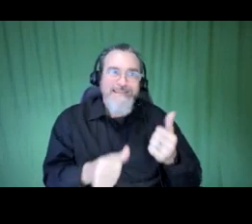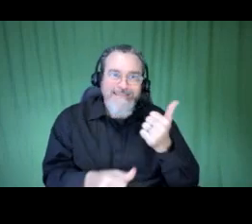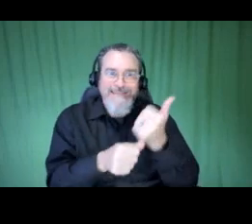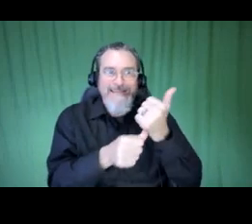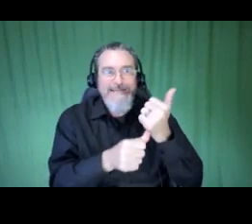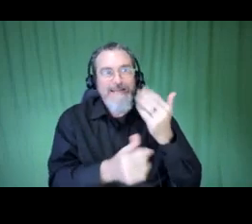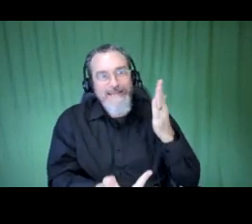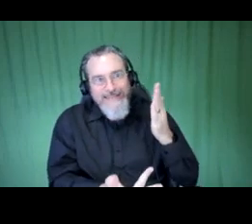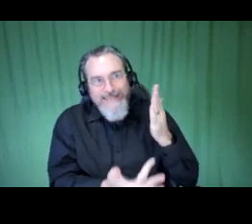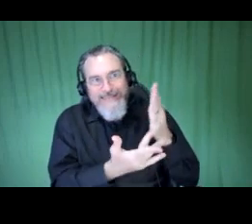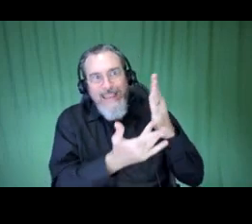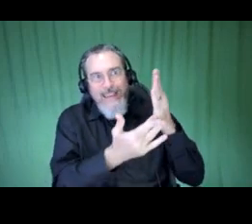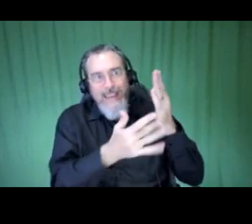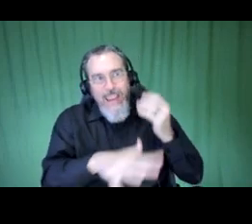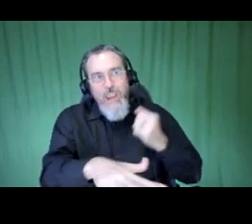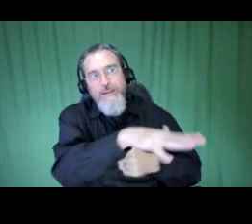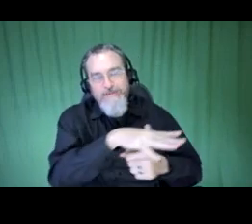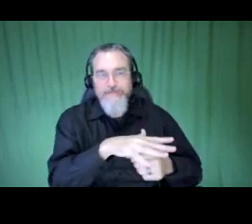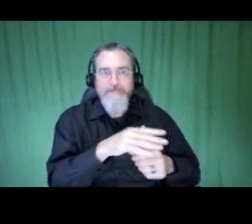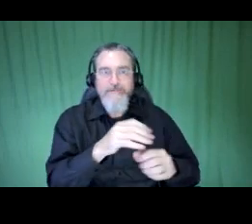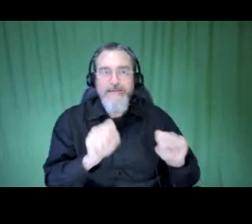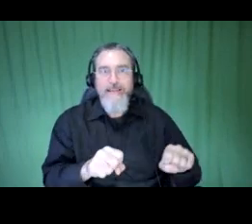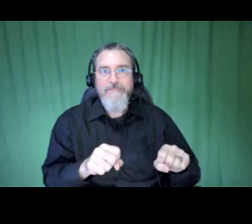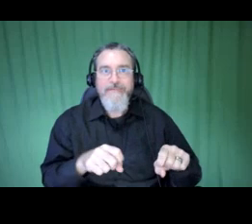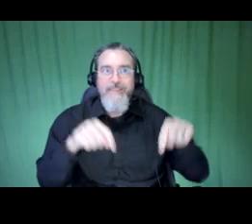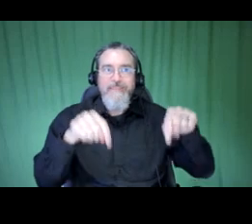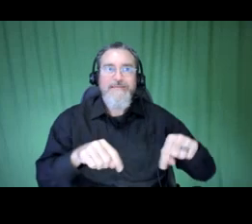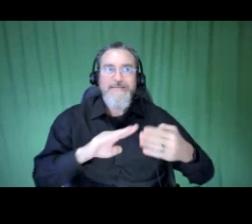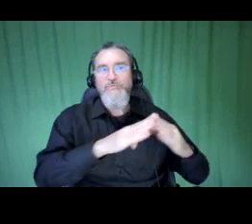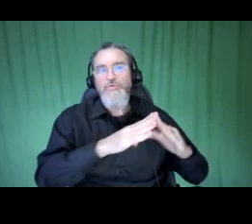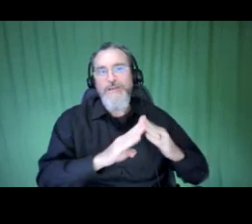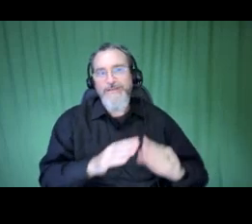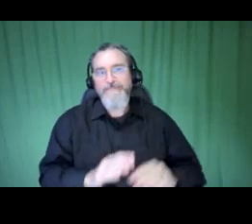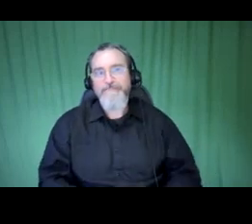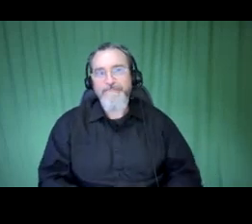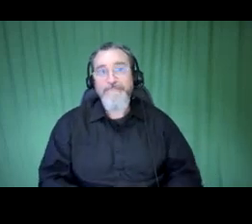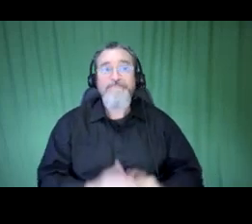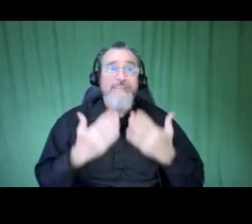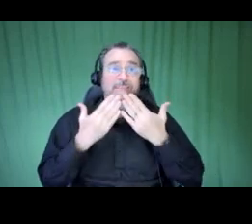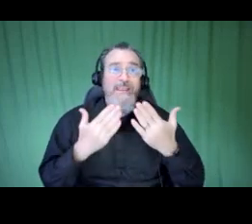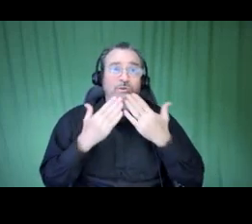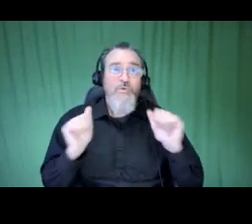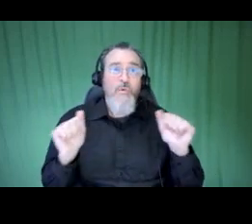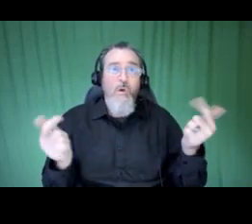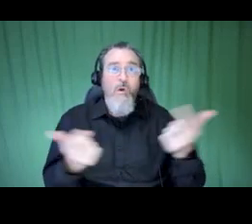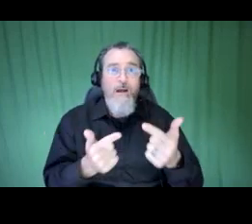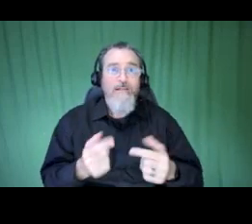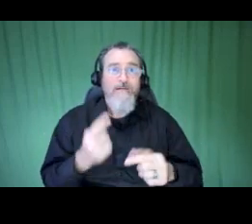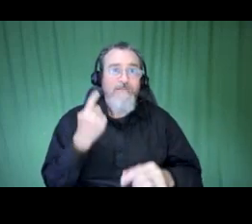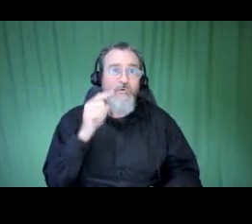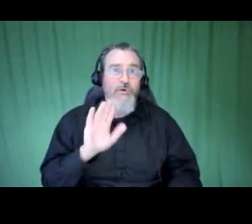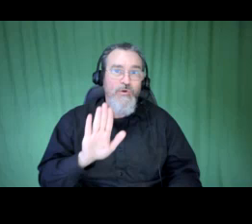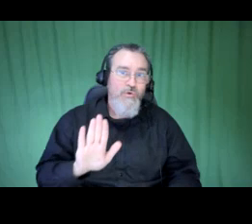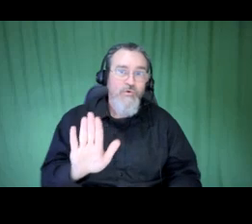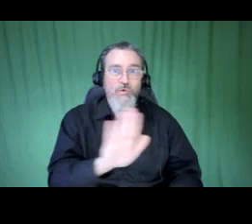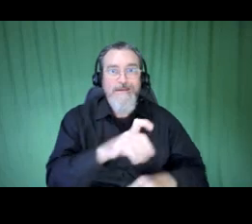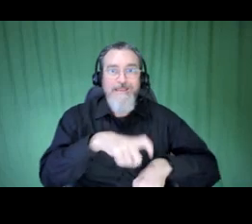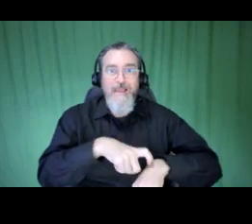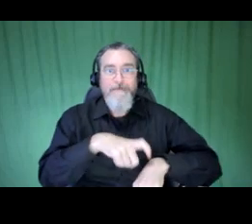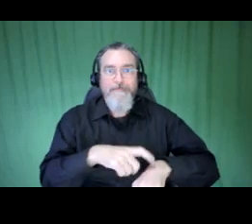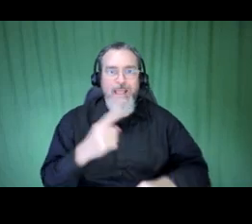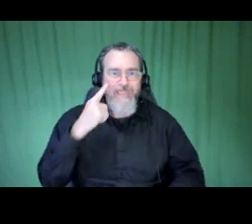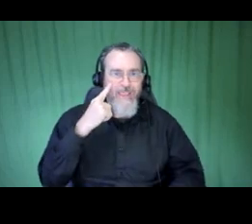these 4 Ohio communities for now. With that, I thank you all for your time. I think